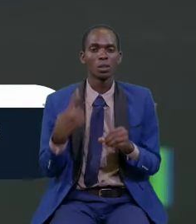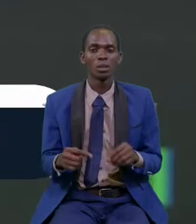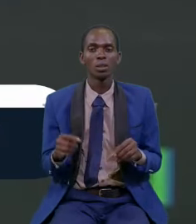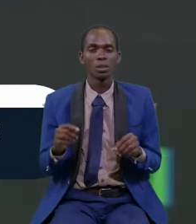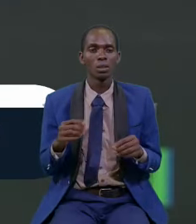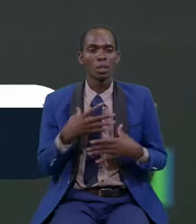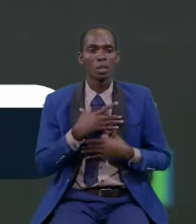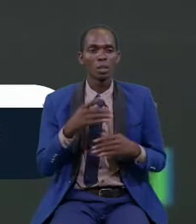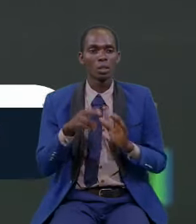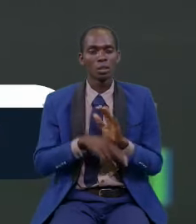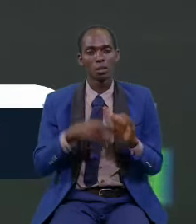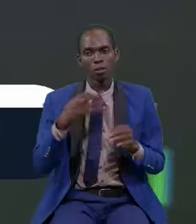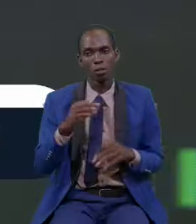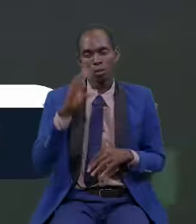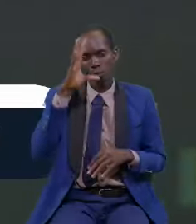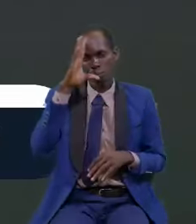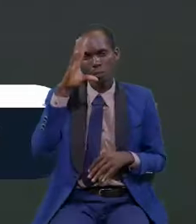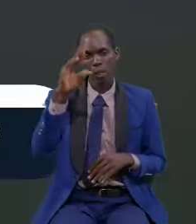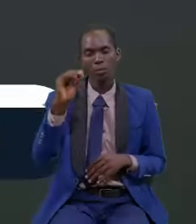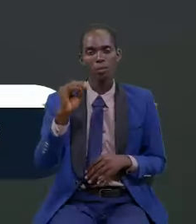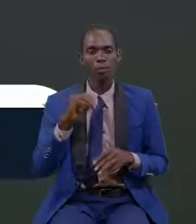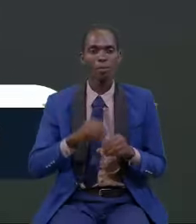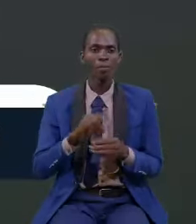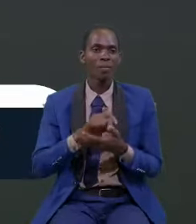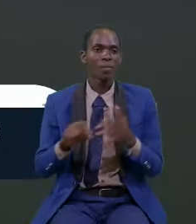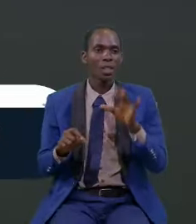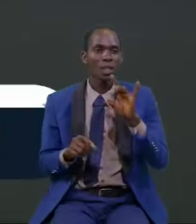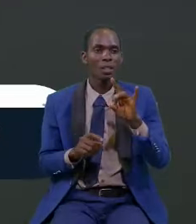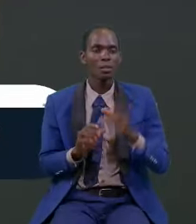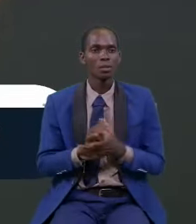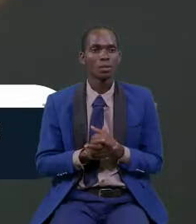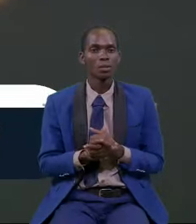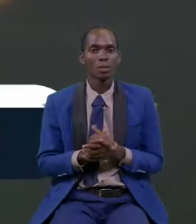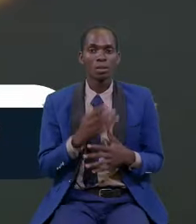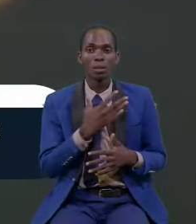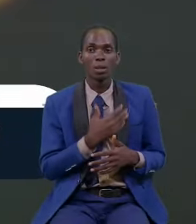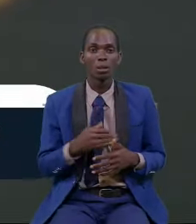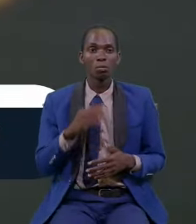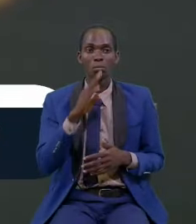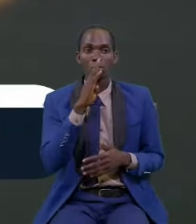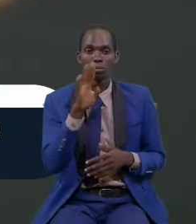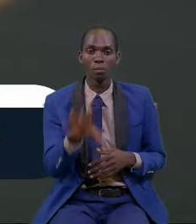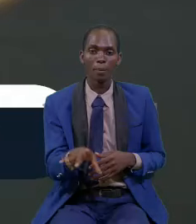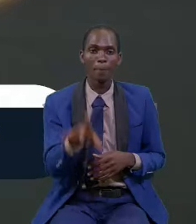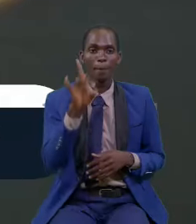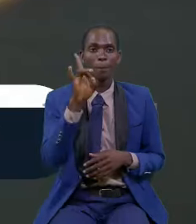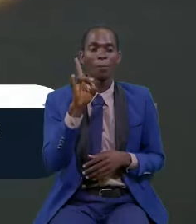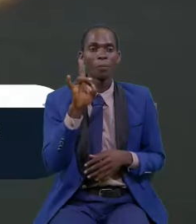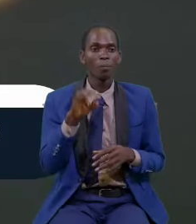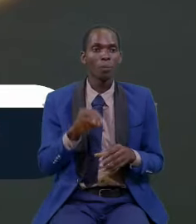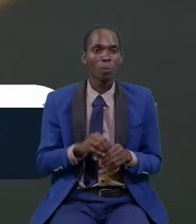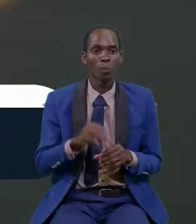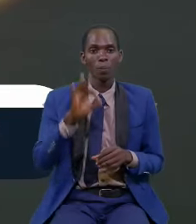men. In verse 8, it says, and being found in fashion as a